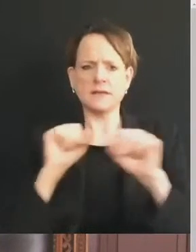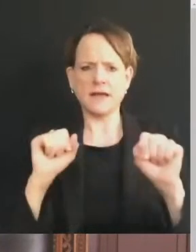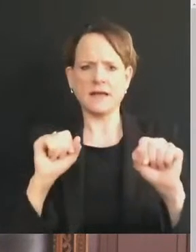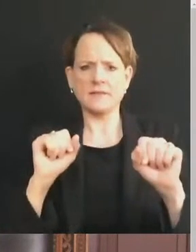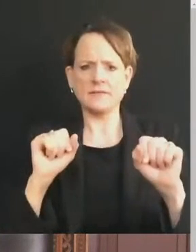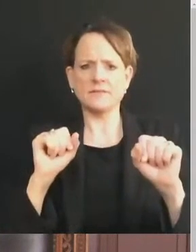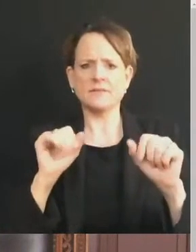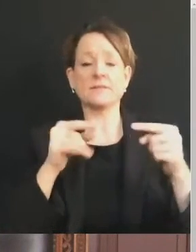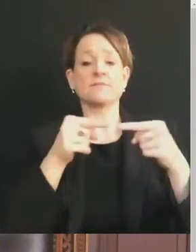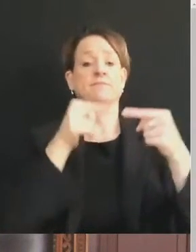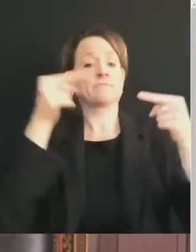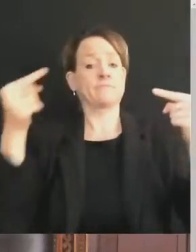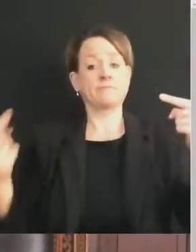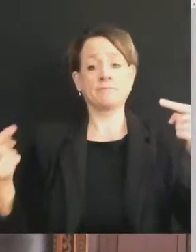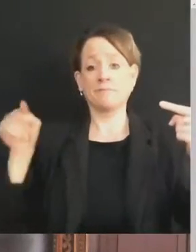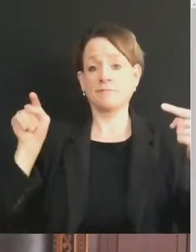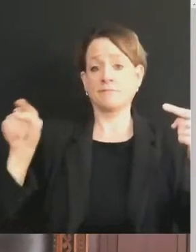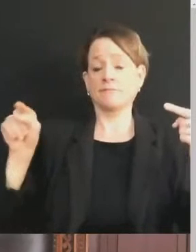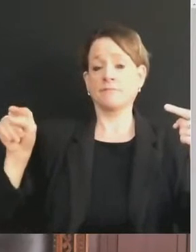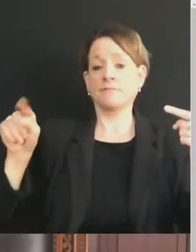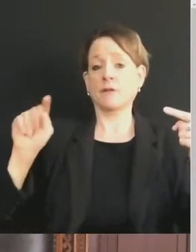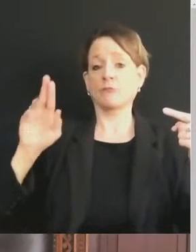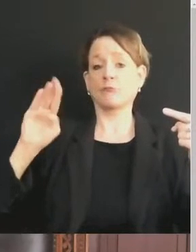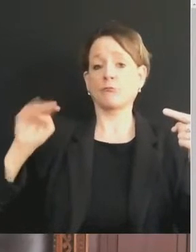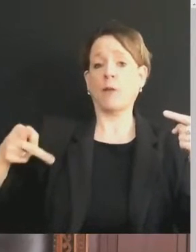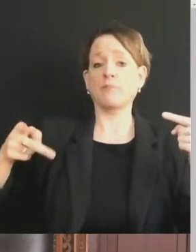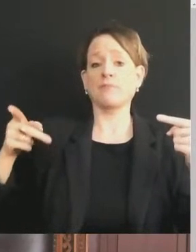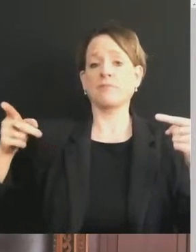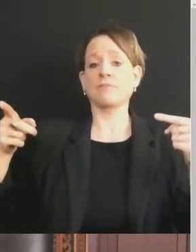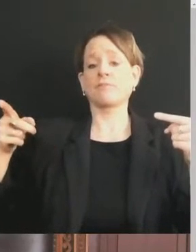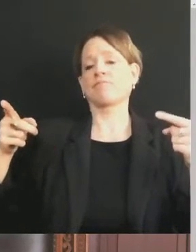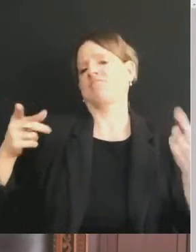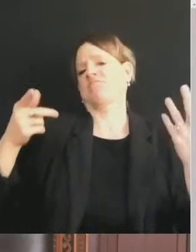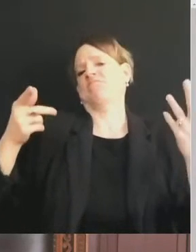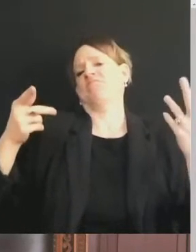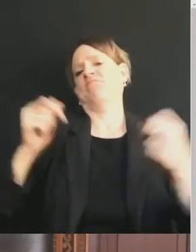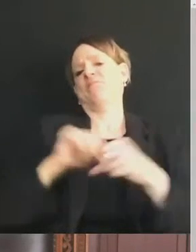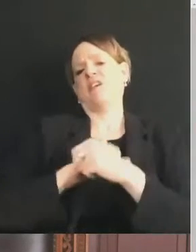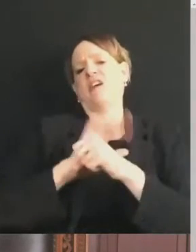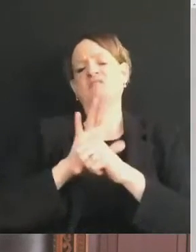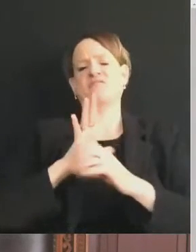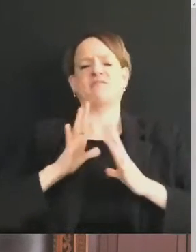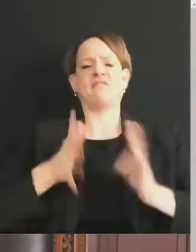no data to support that. And so, I'm a Democrat. I'm supporting